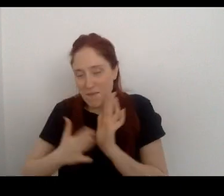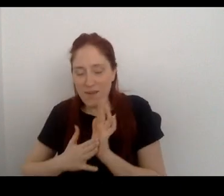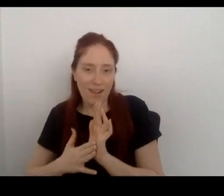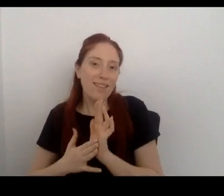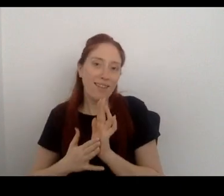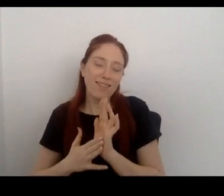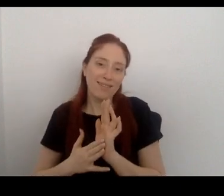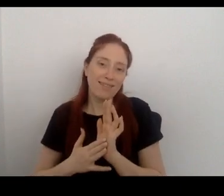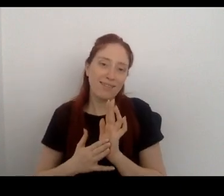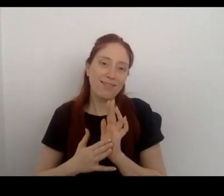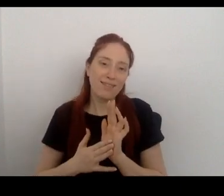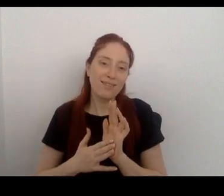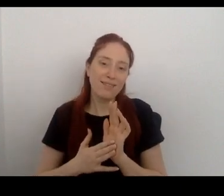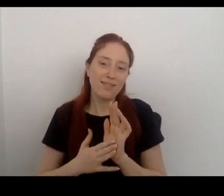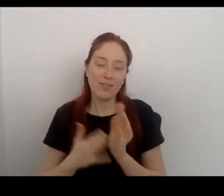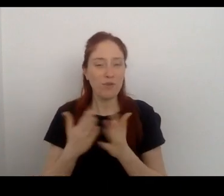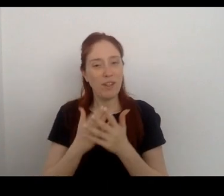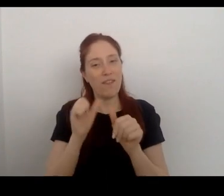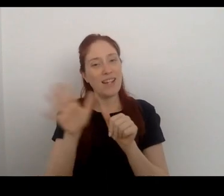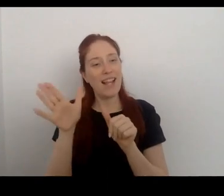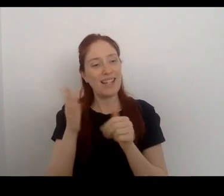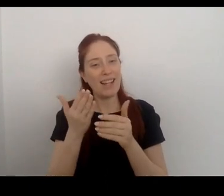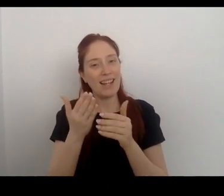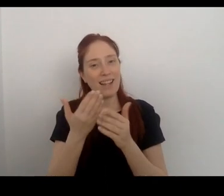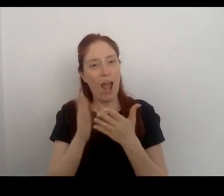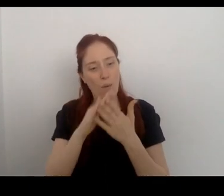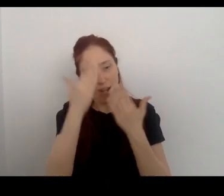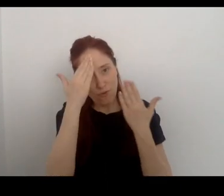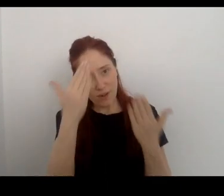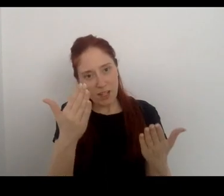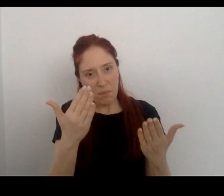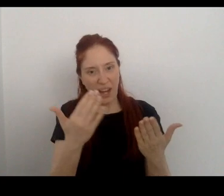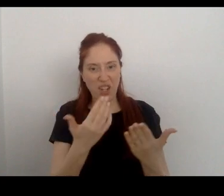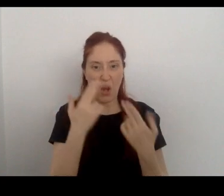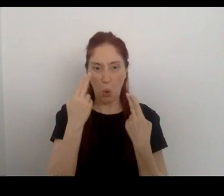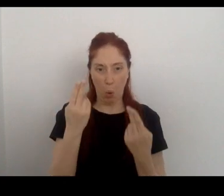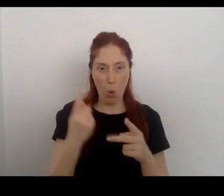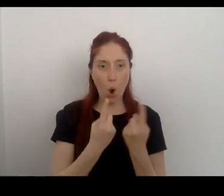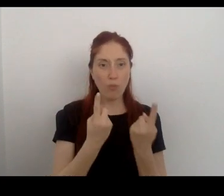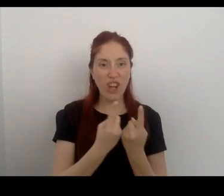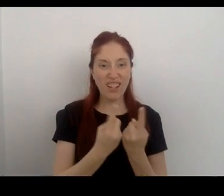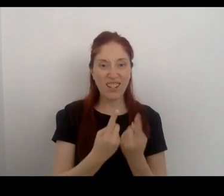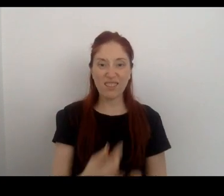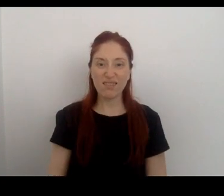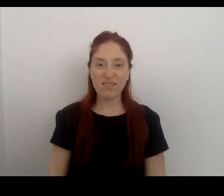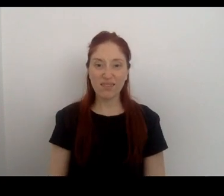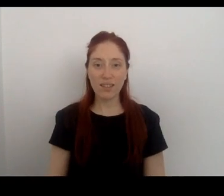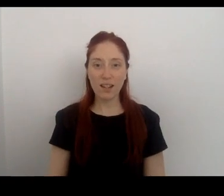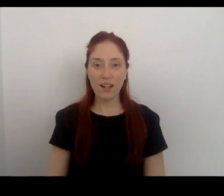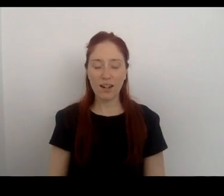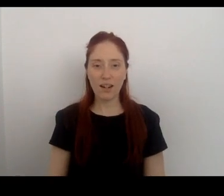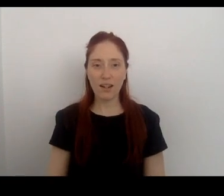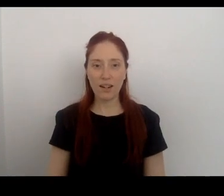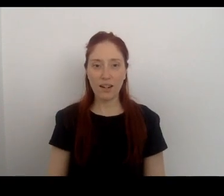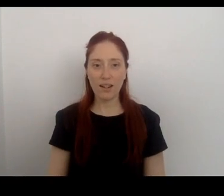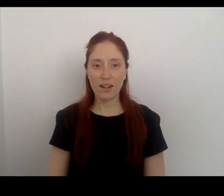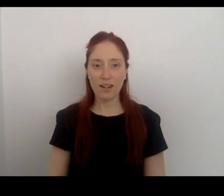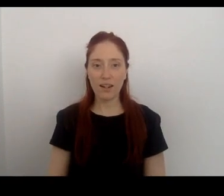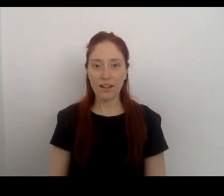everyday objects. Yeah. Yeah. There's a rich history, I think, of